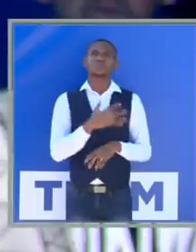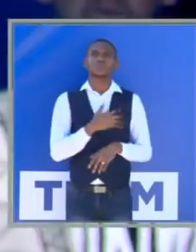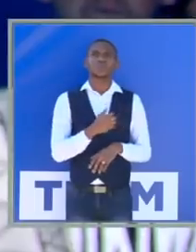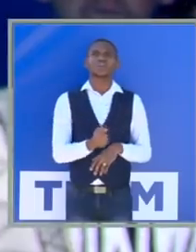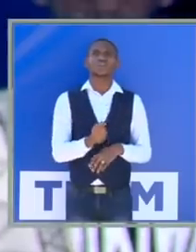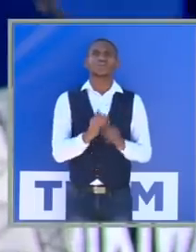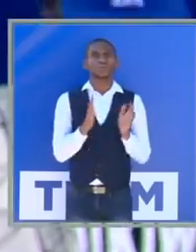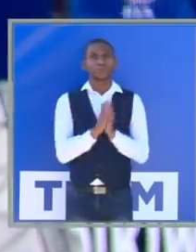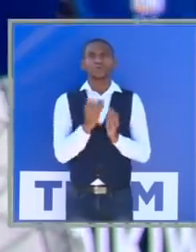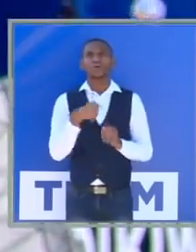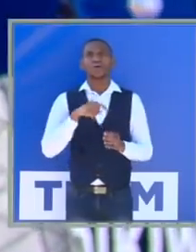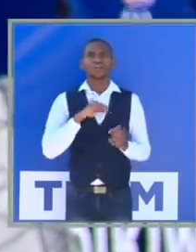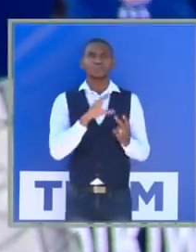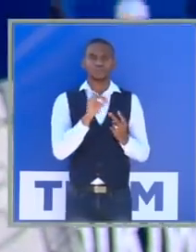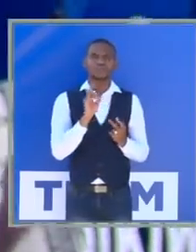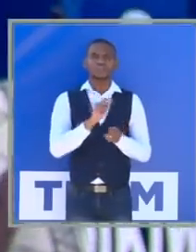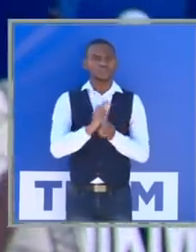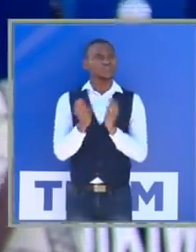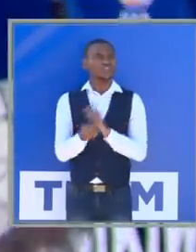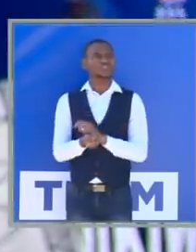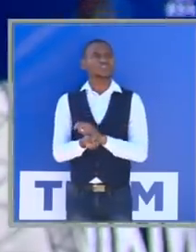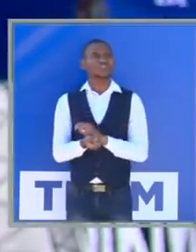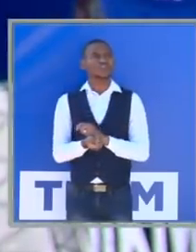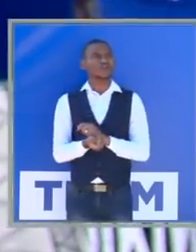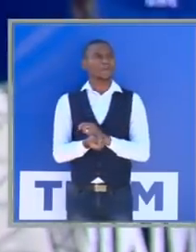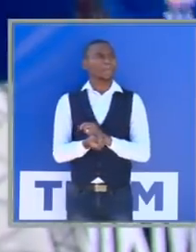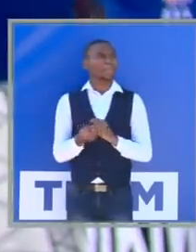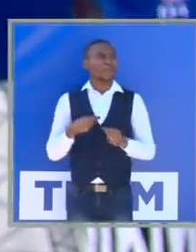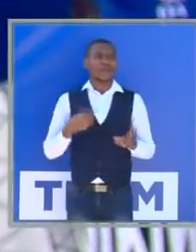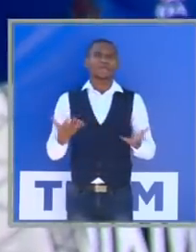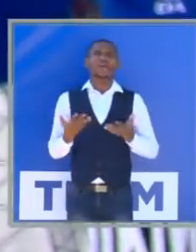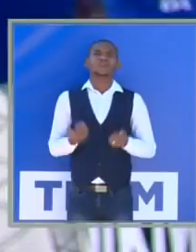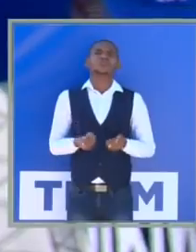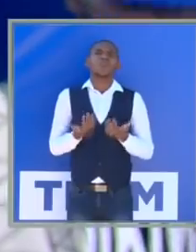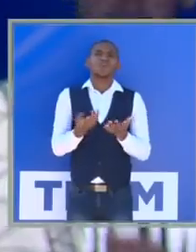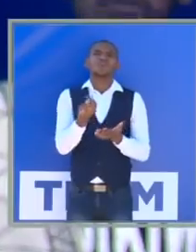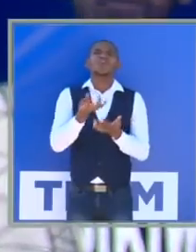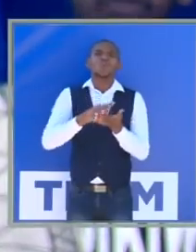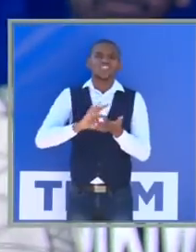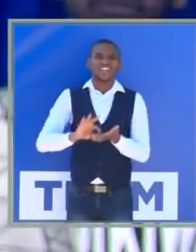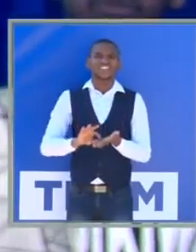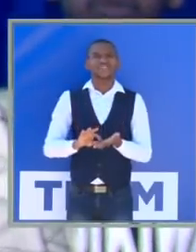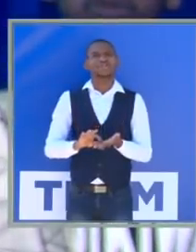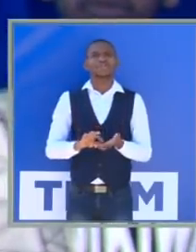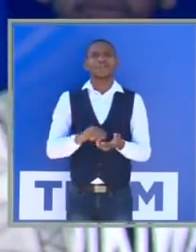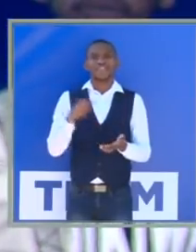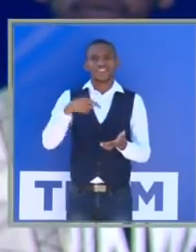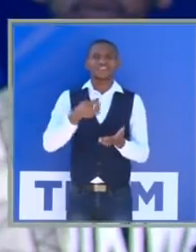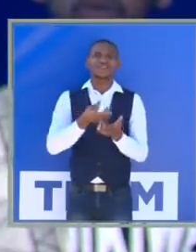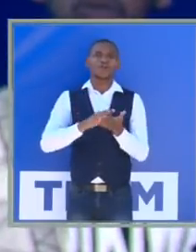Ba re kopa ba ra re kgetheng phetogo. I'm here to offer you a contract. This is the